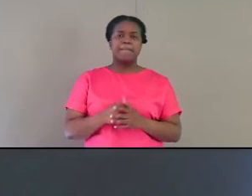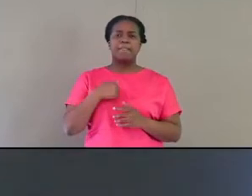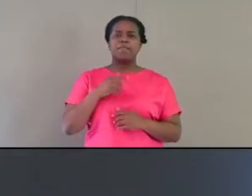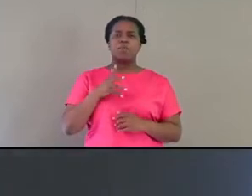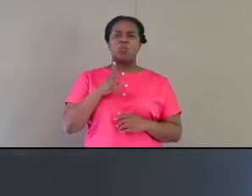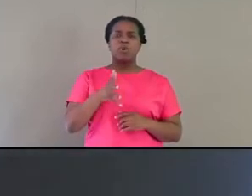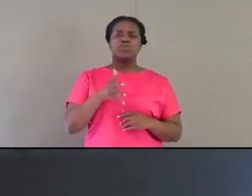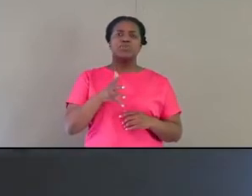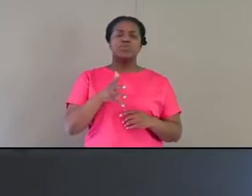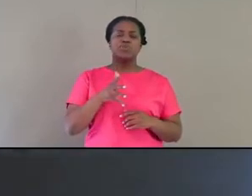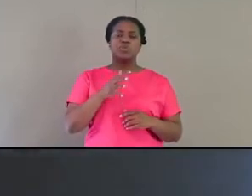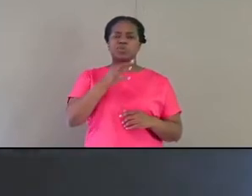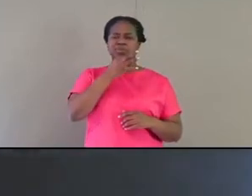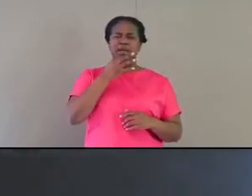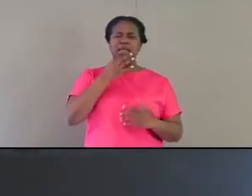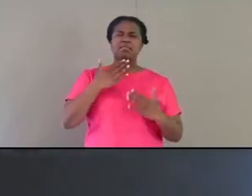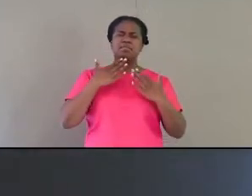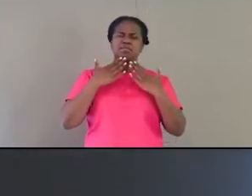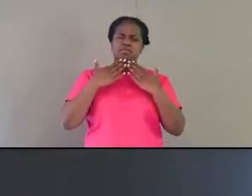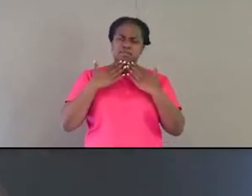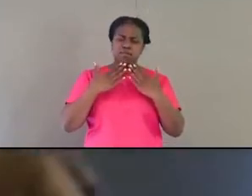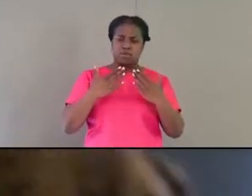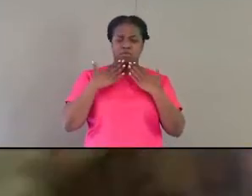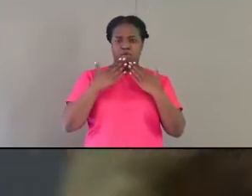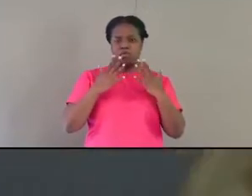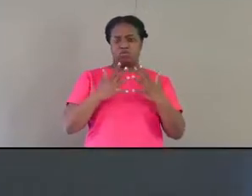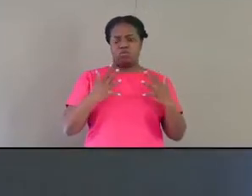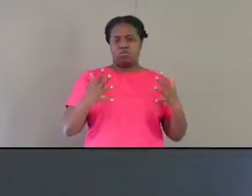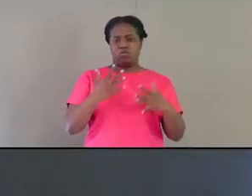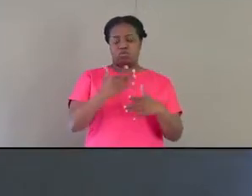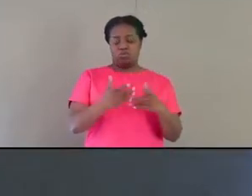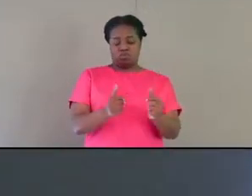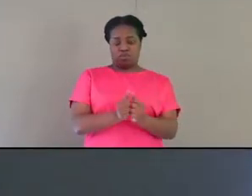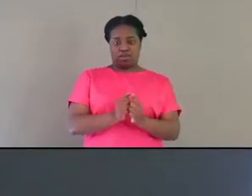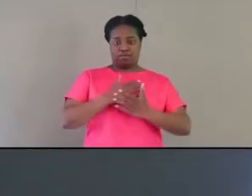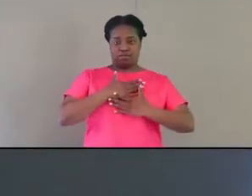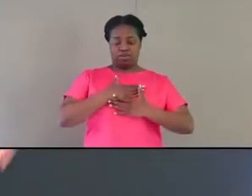just want to extend a big thank you to our colleagues at DSD.